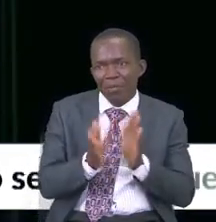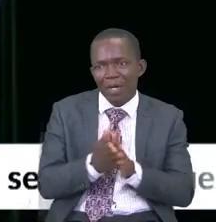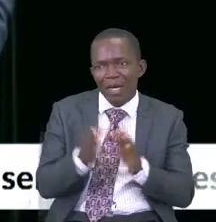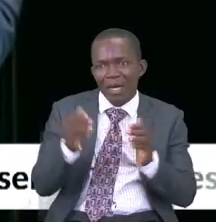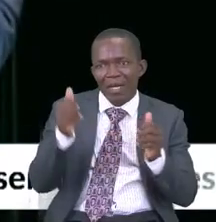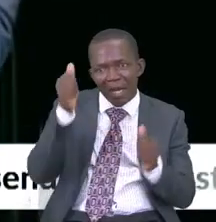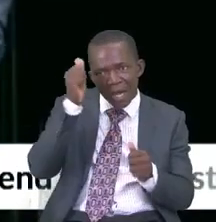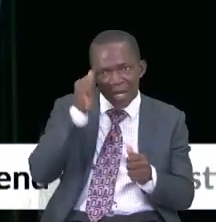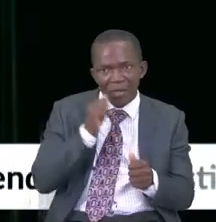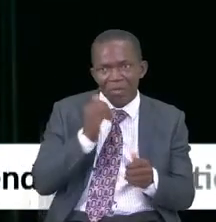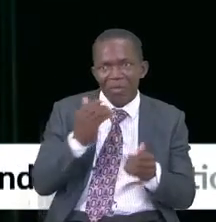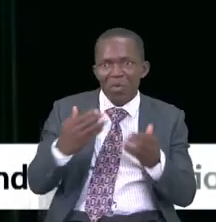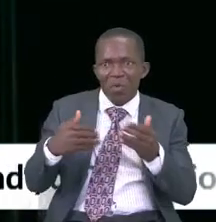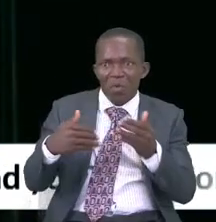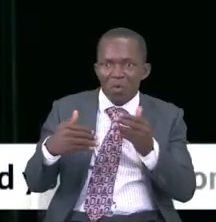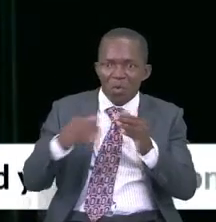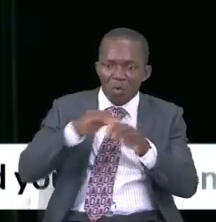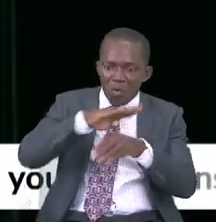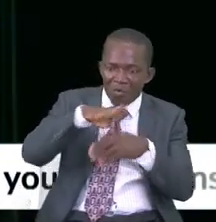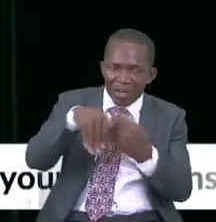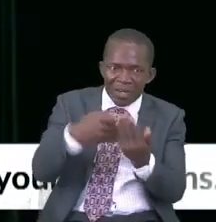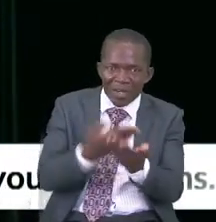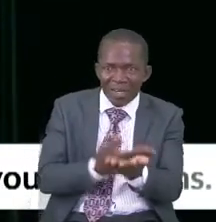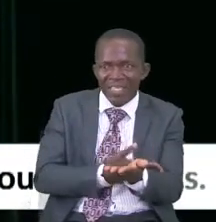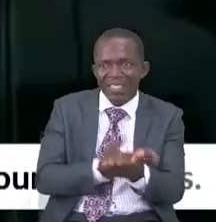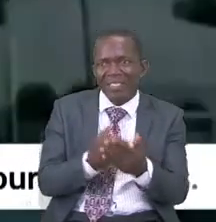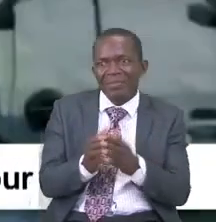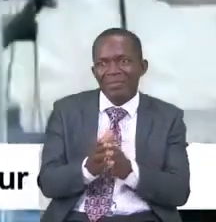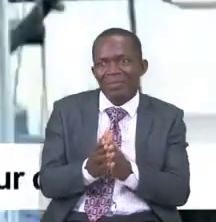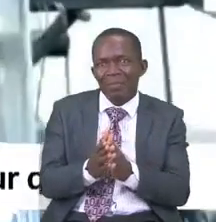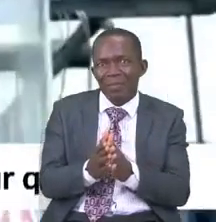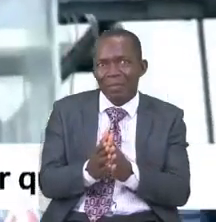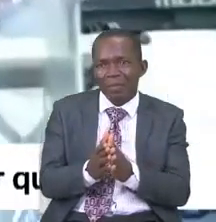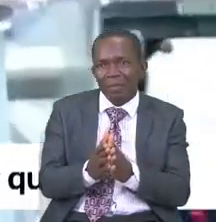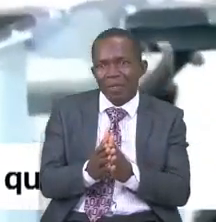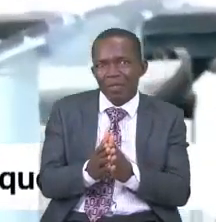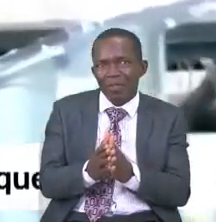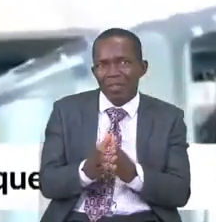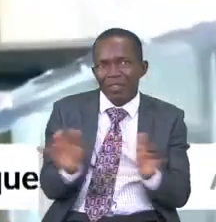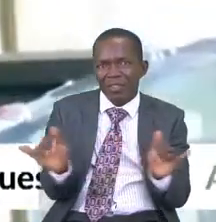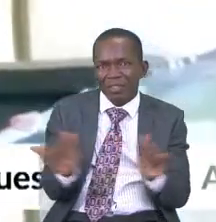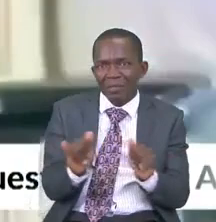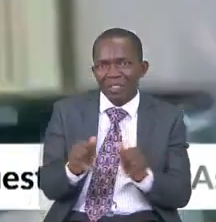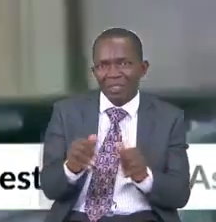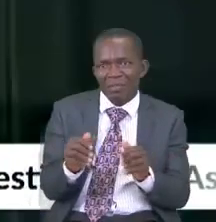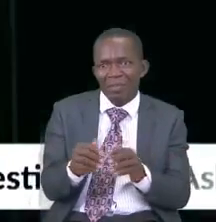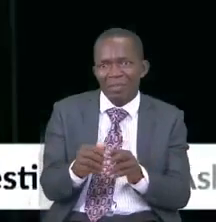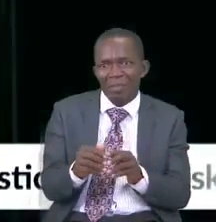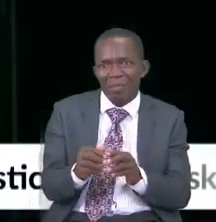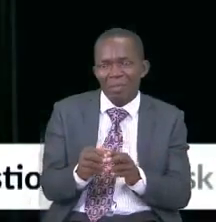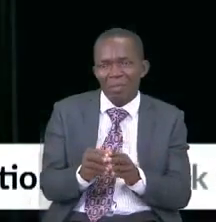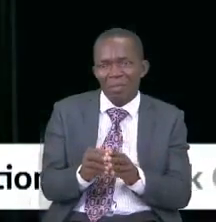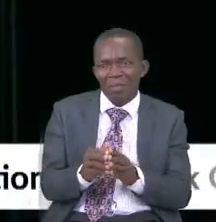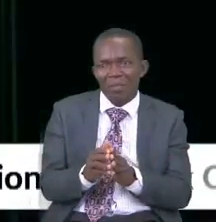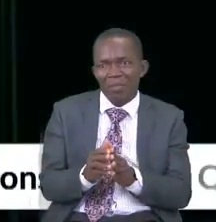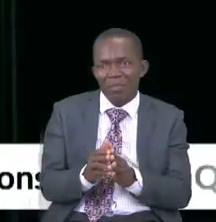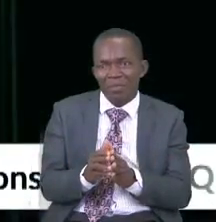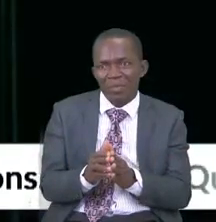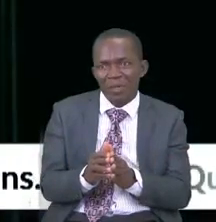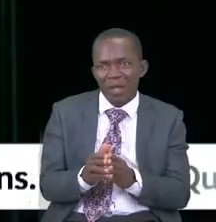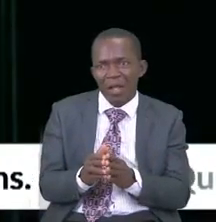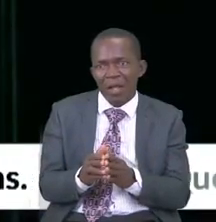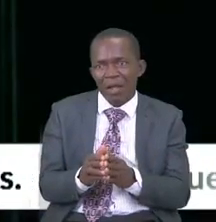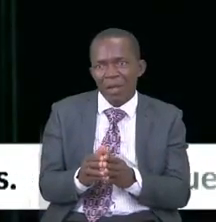way, they call it the model of growth. Same thing too. We should not get them to